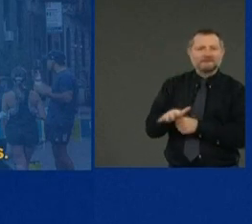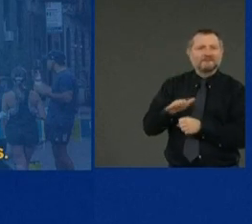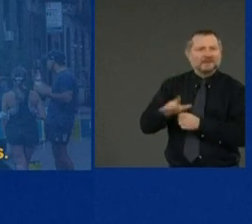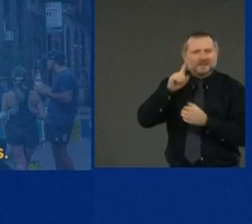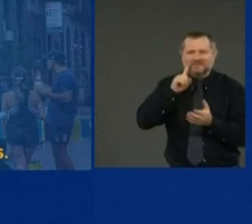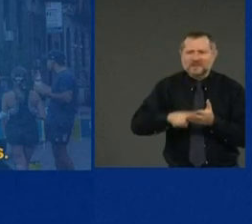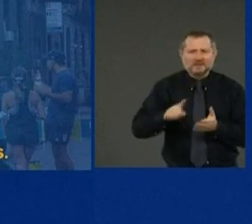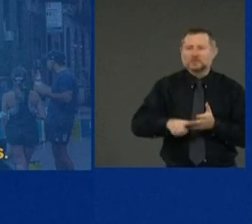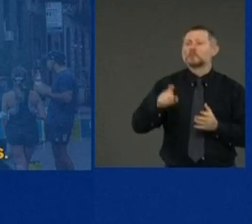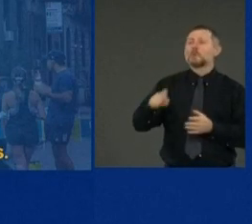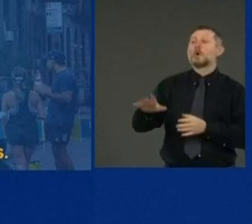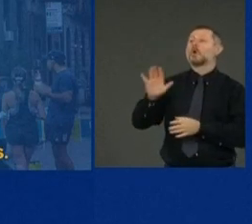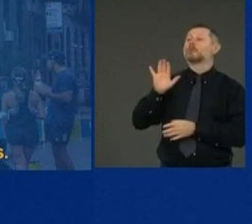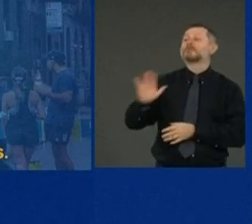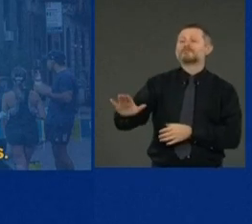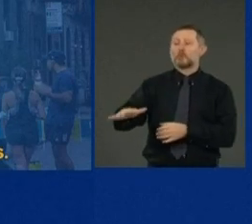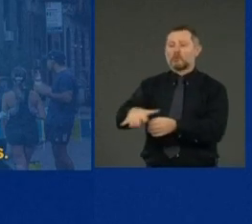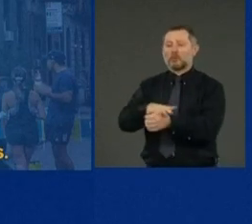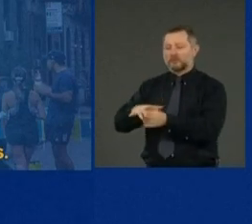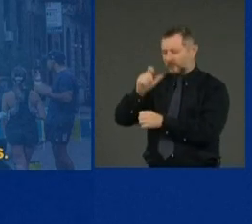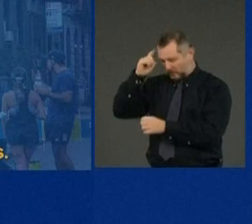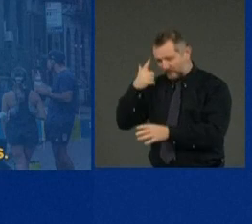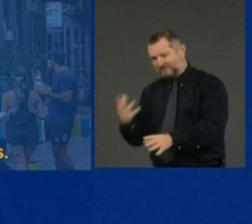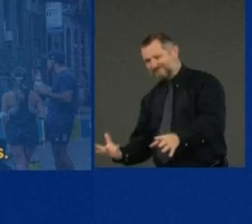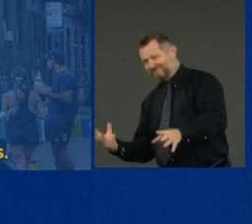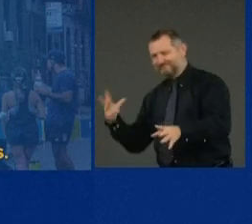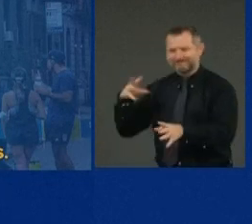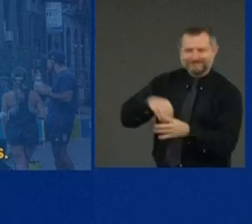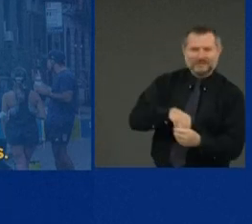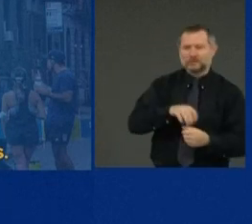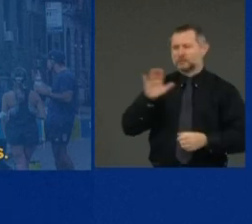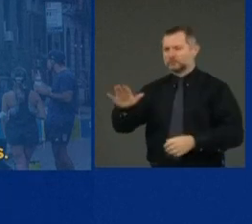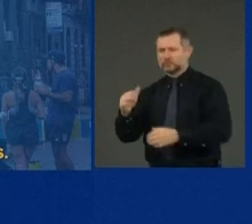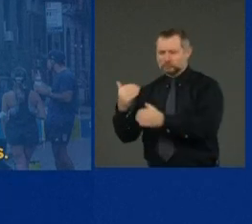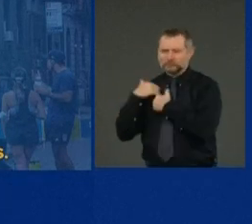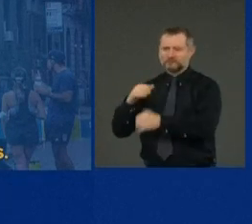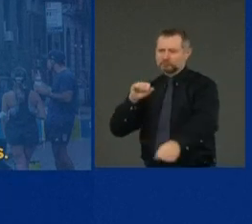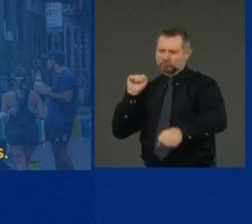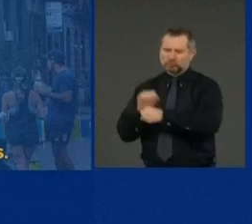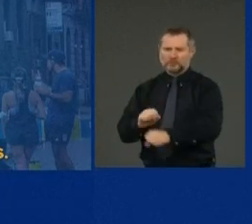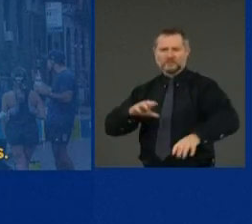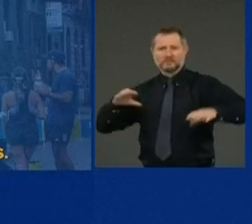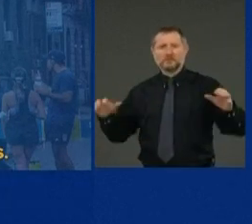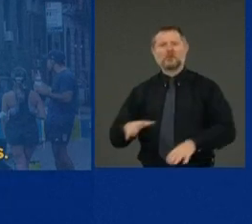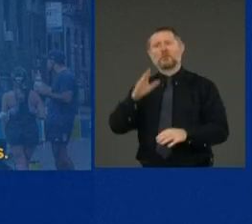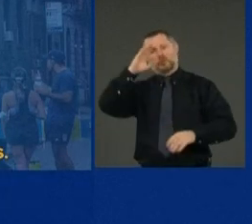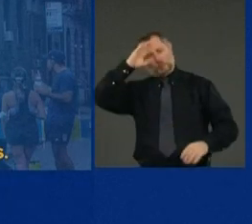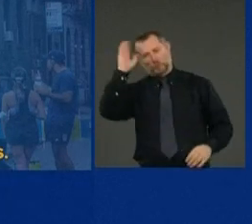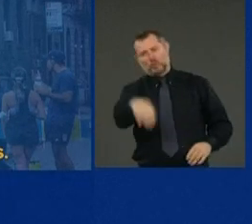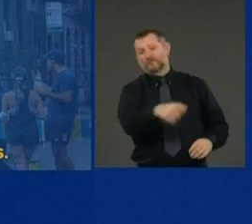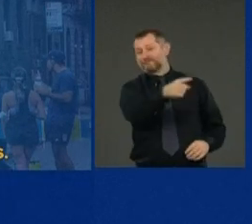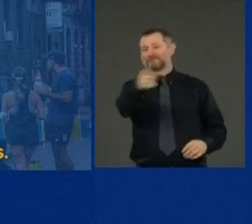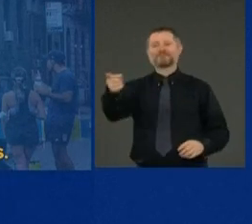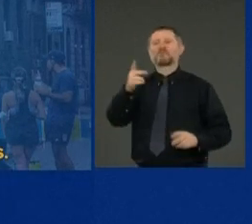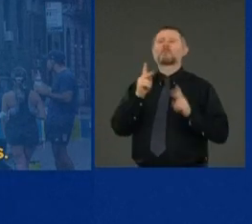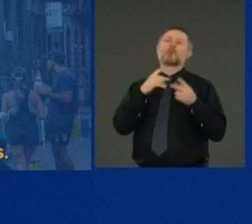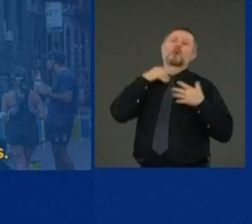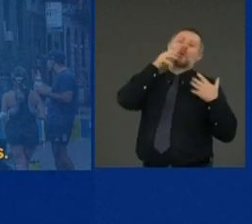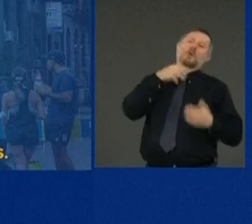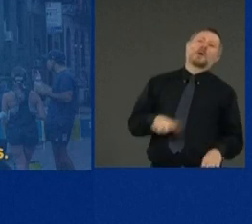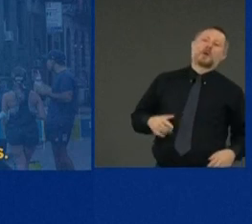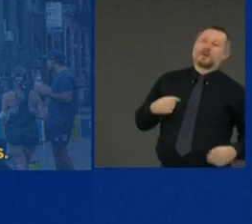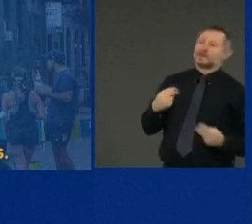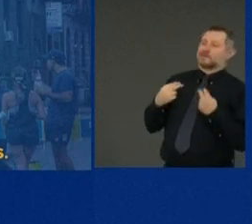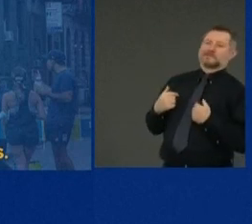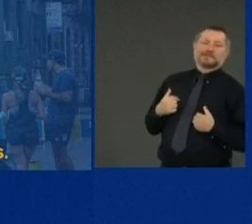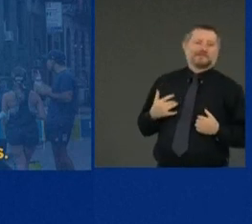governments to do their part. And I know nobody likes to be the bearer of bad